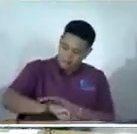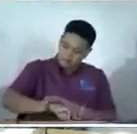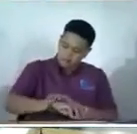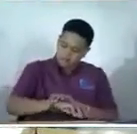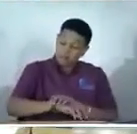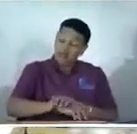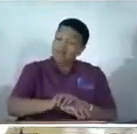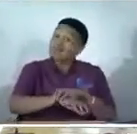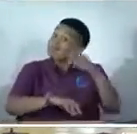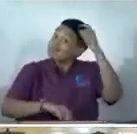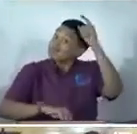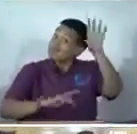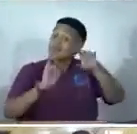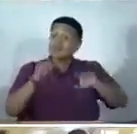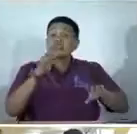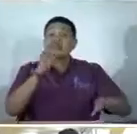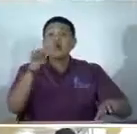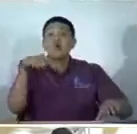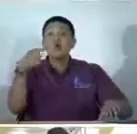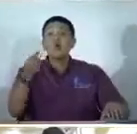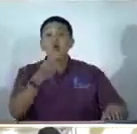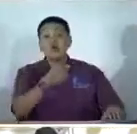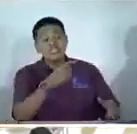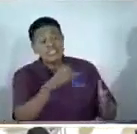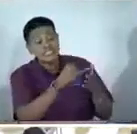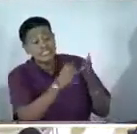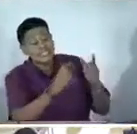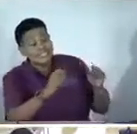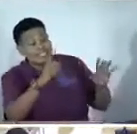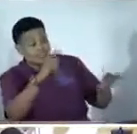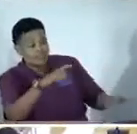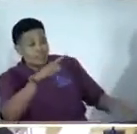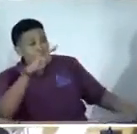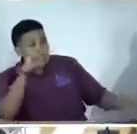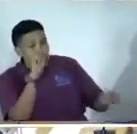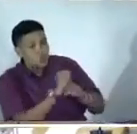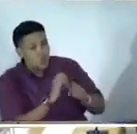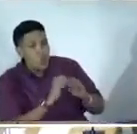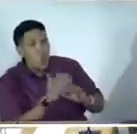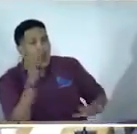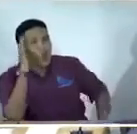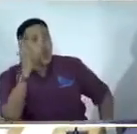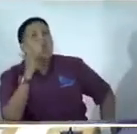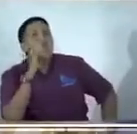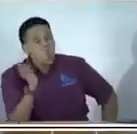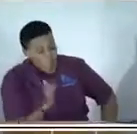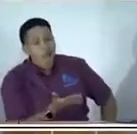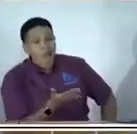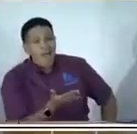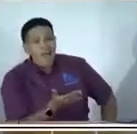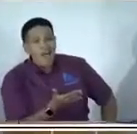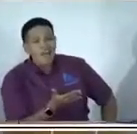And by the way, that's not just an artistic sketch. That's how it's going to look when we are completed.